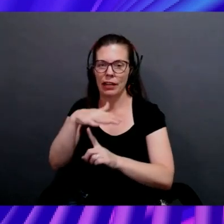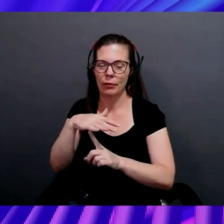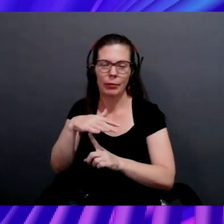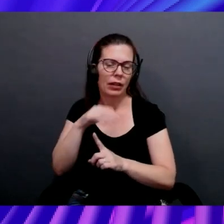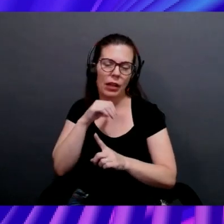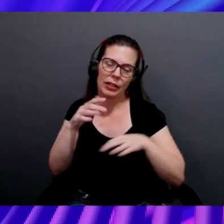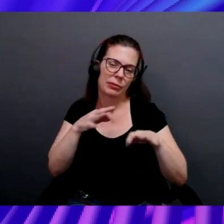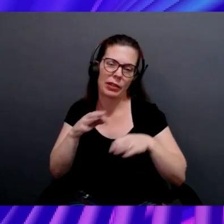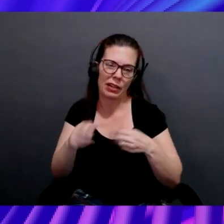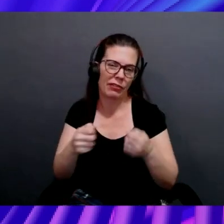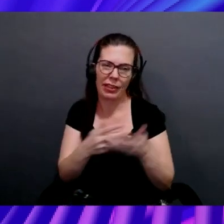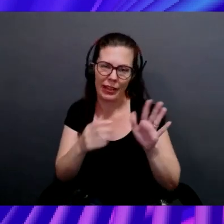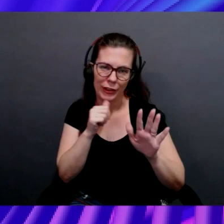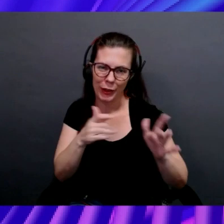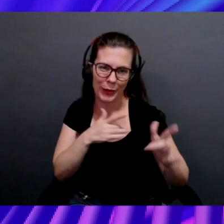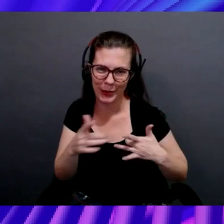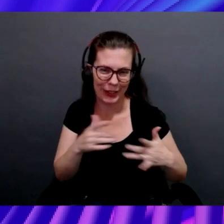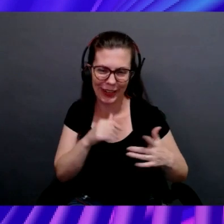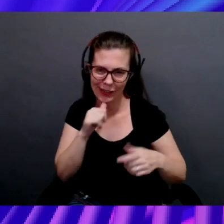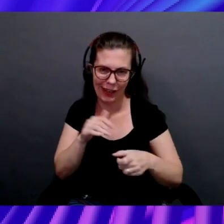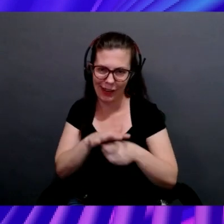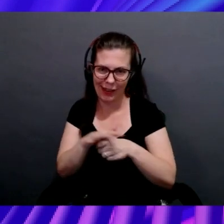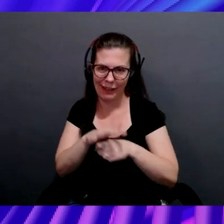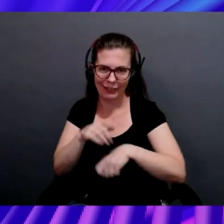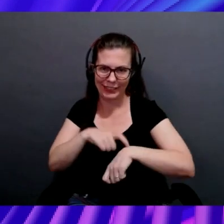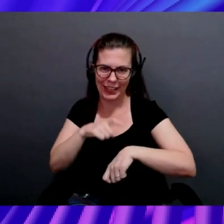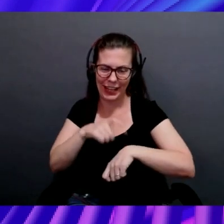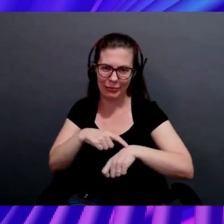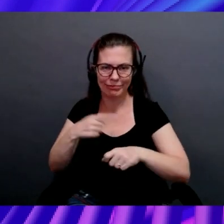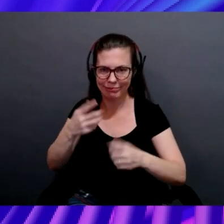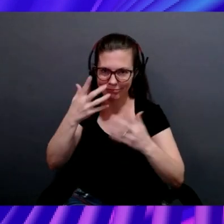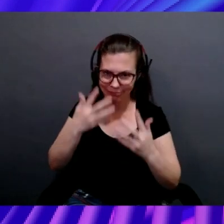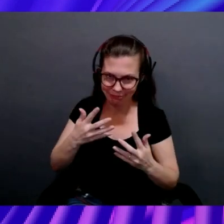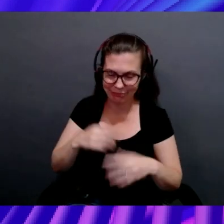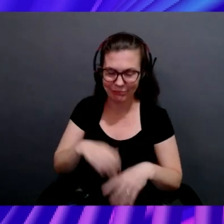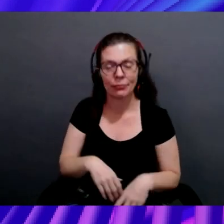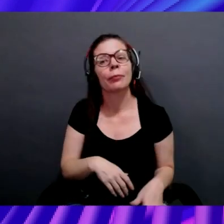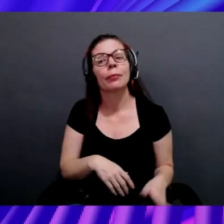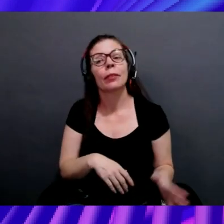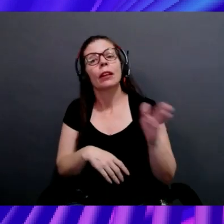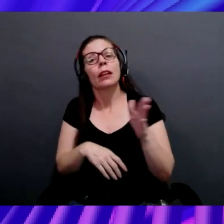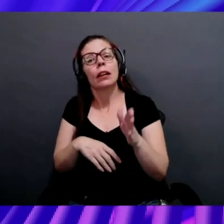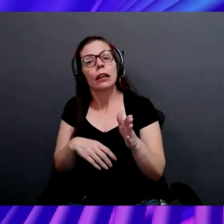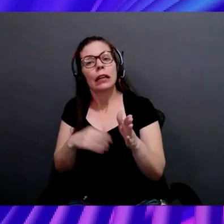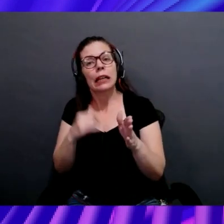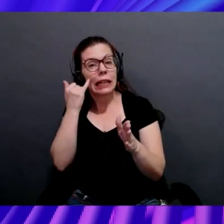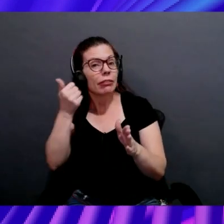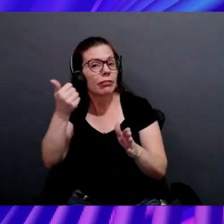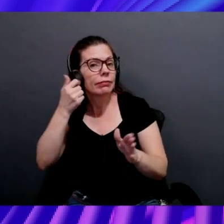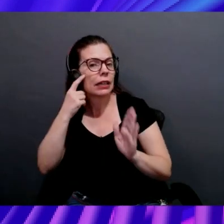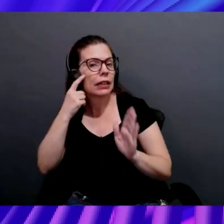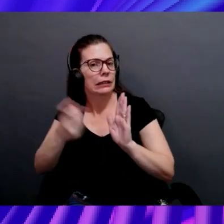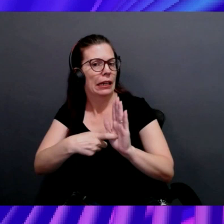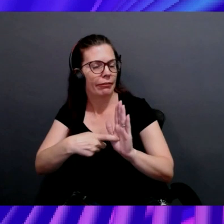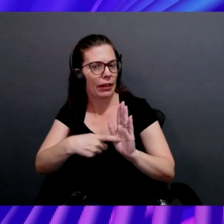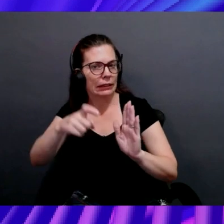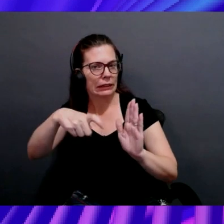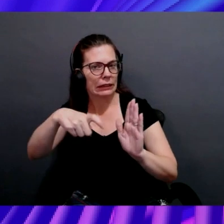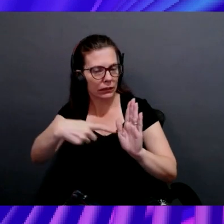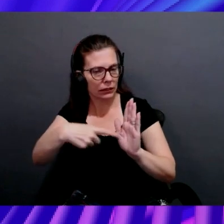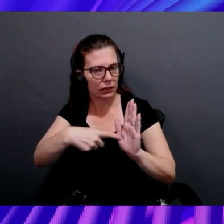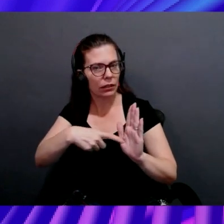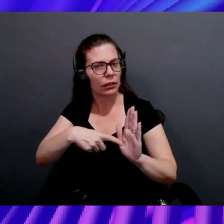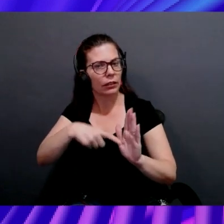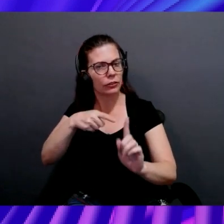it. Don't worry. We don't have enough time for that, unfortunately. But let's say that you need to identify traffic in your